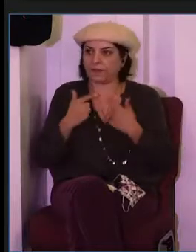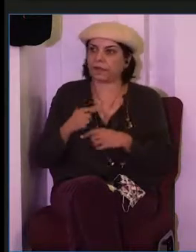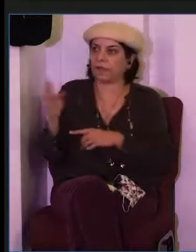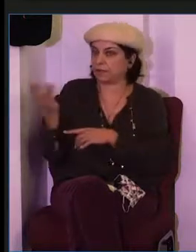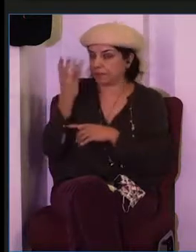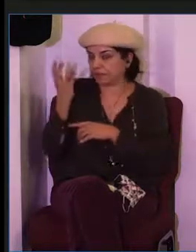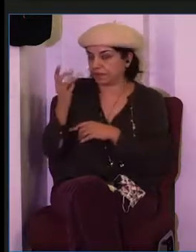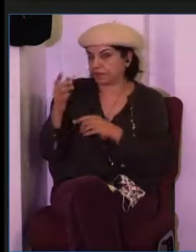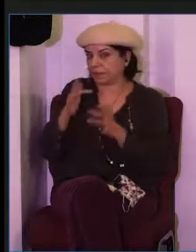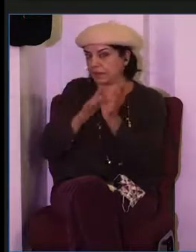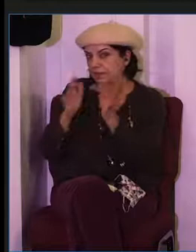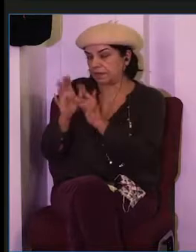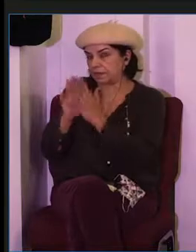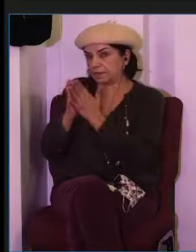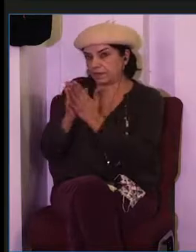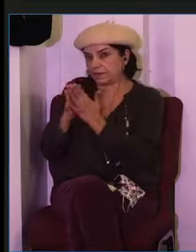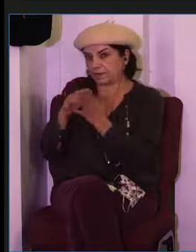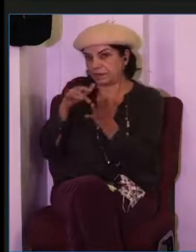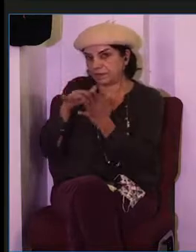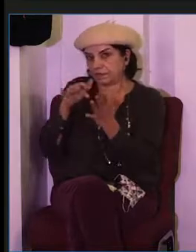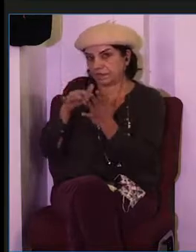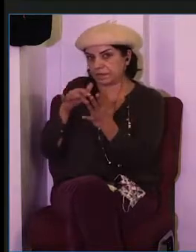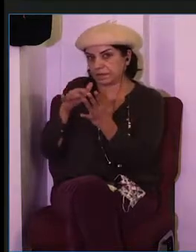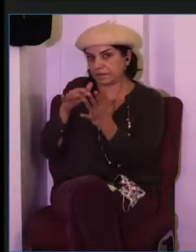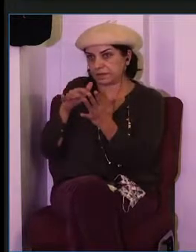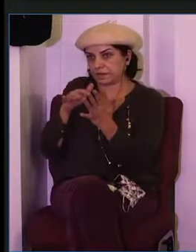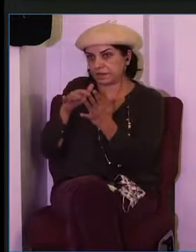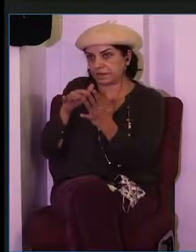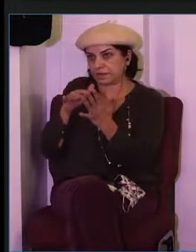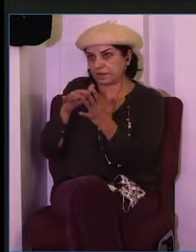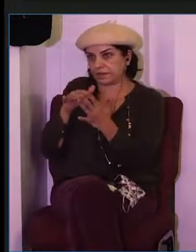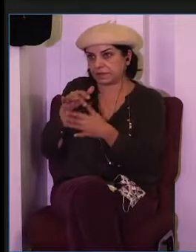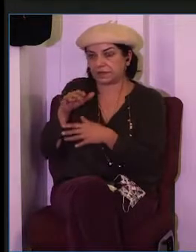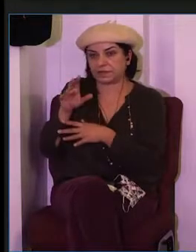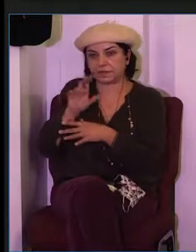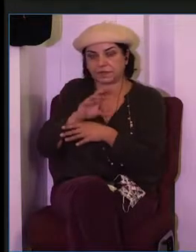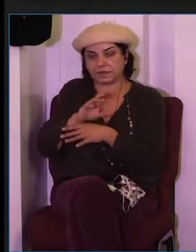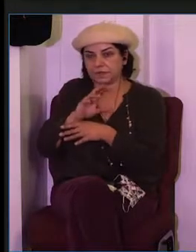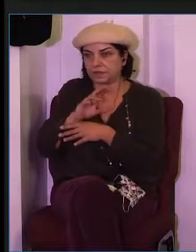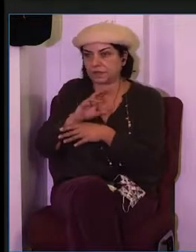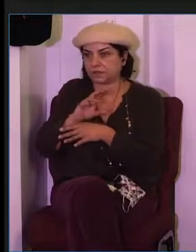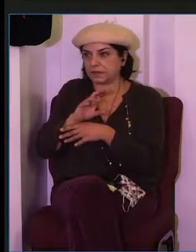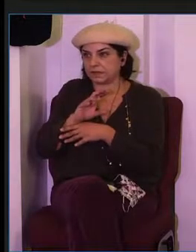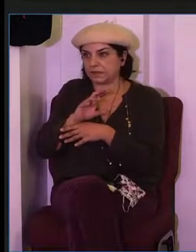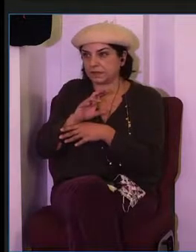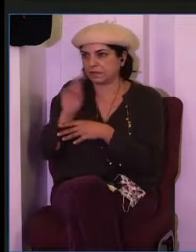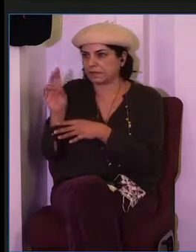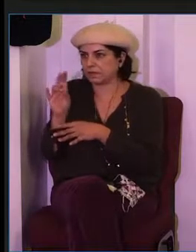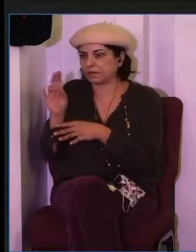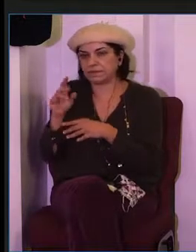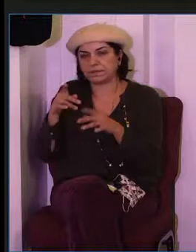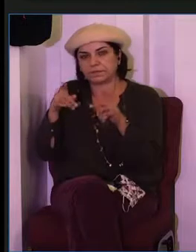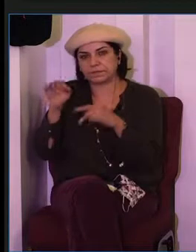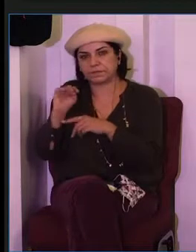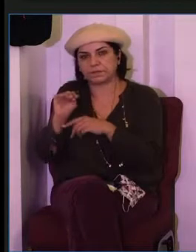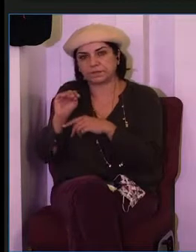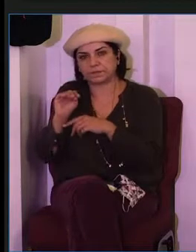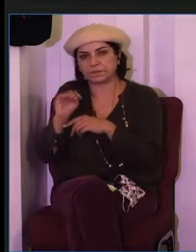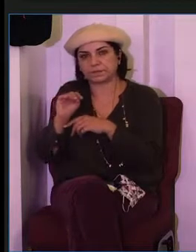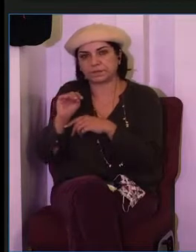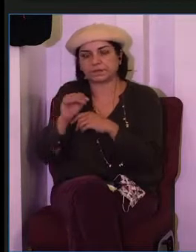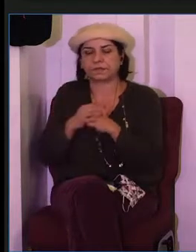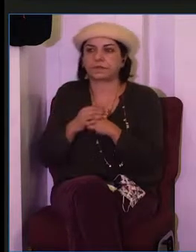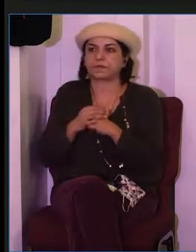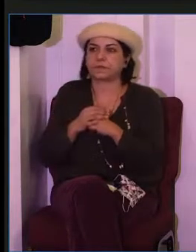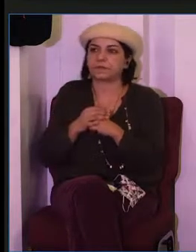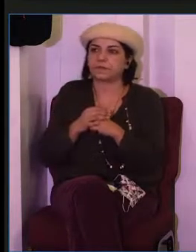p.m. English with Pastor Lucia, Spanish with Reverend Alejandro. Thursday, Pastor Pop-Up, 6 p.m. on